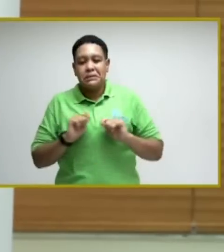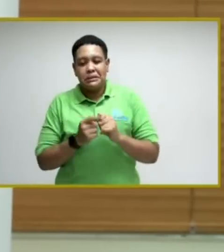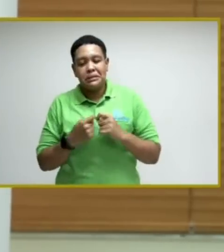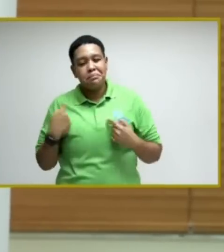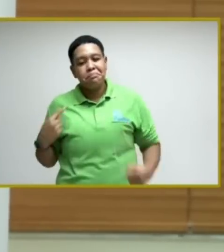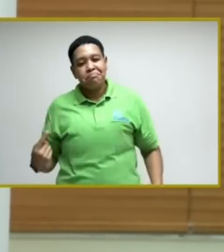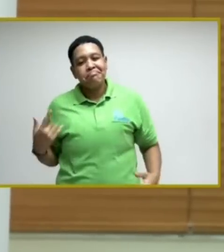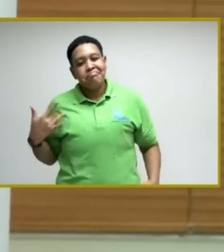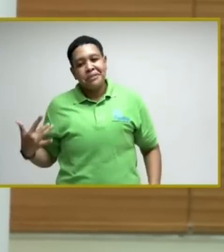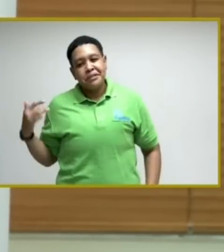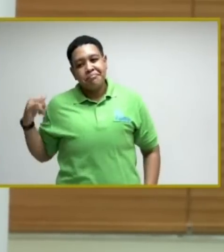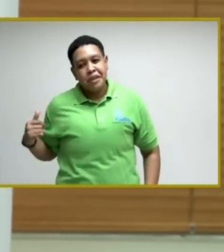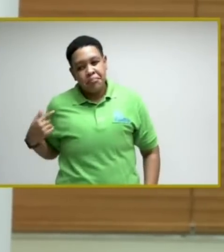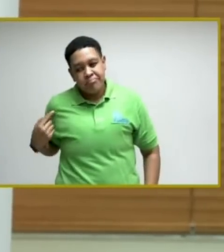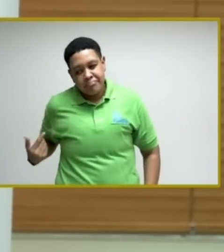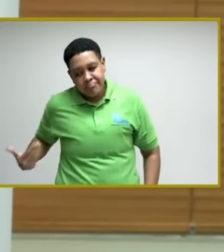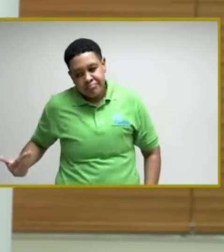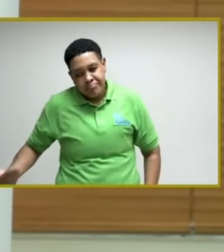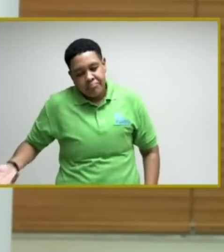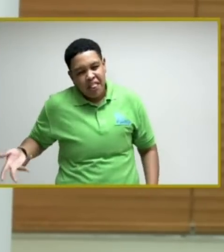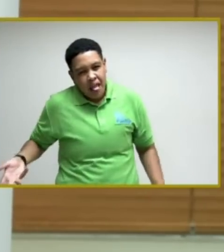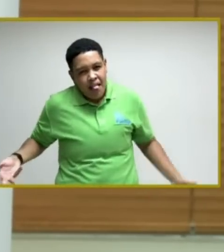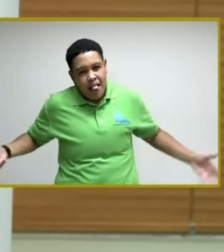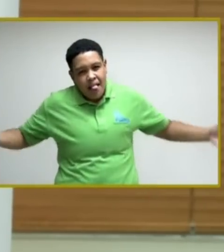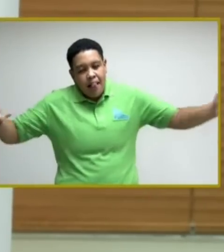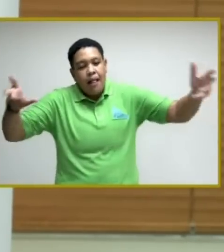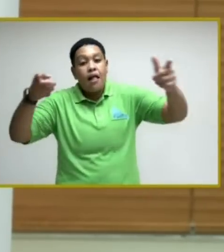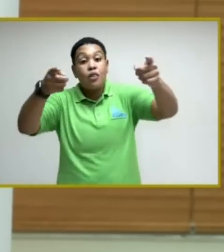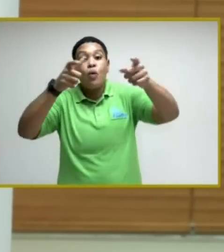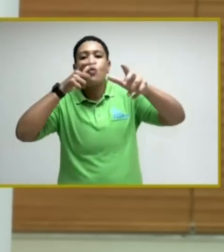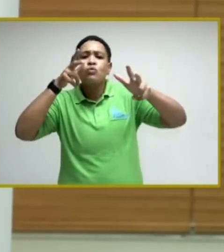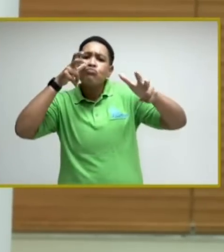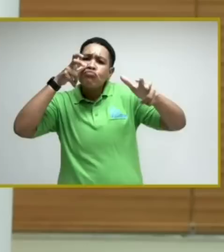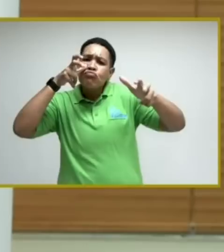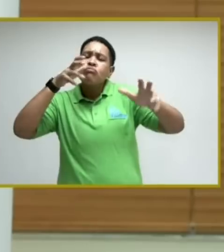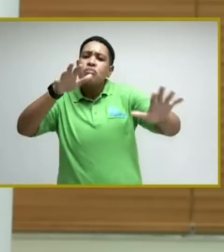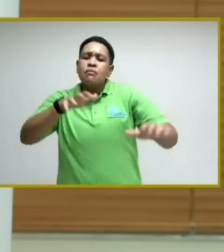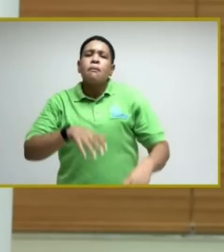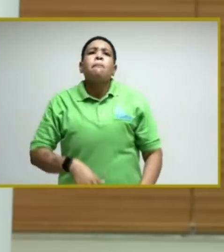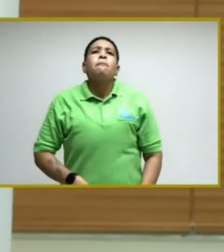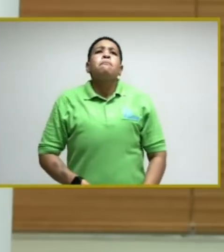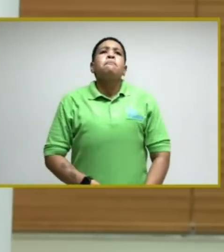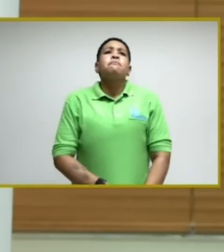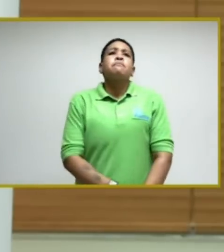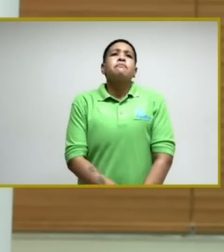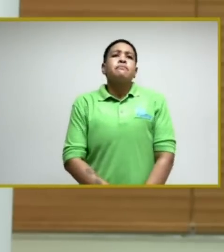here, and to the rest of you who are listening on. I